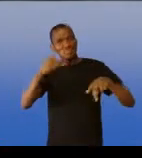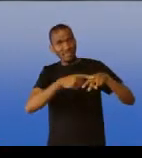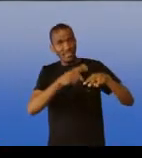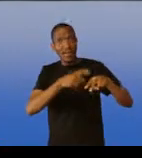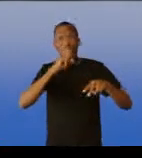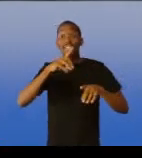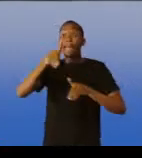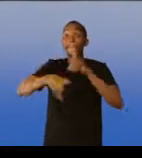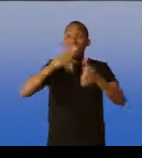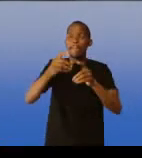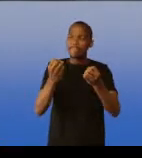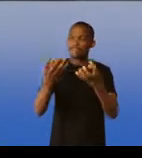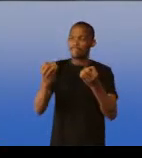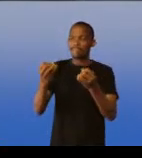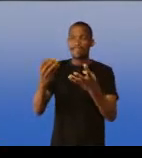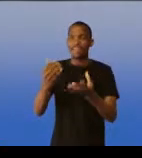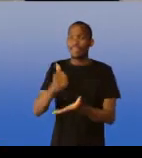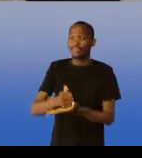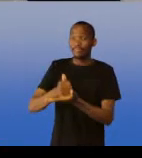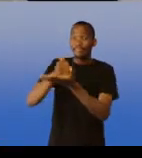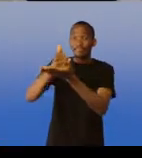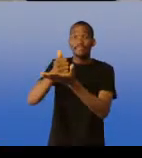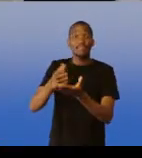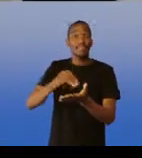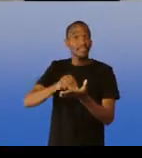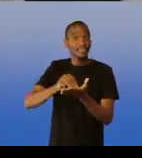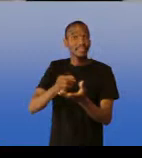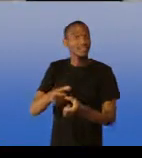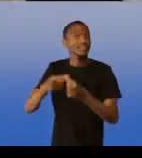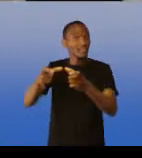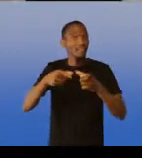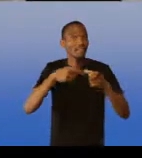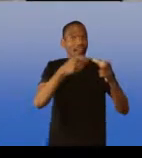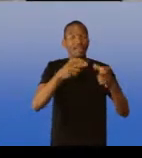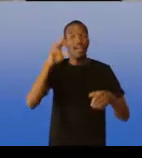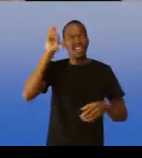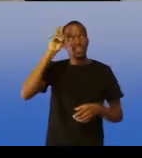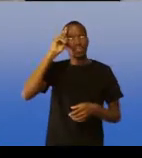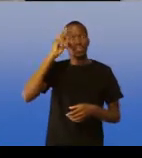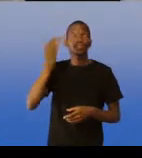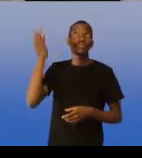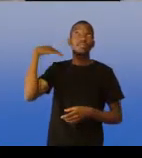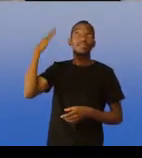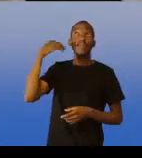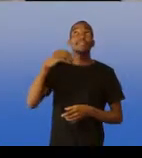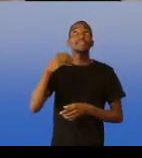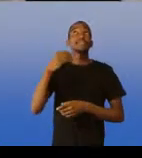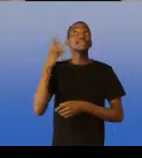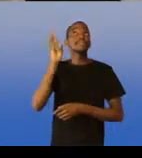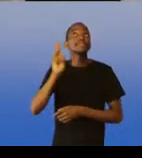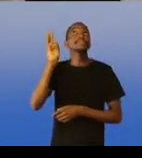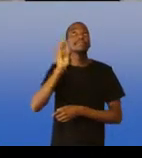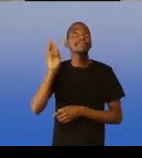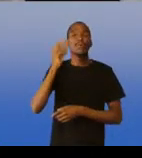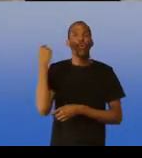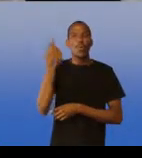many people on treatment as possible. I remember everyone seemed to be going to a funeral on Saturday to bury